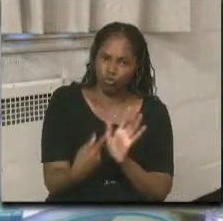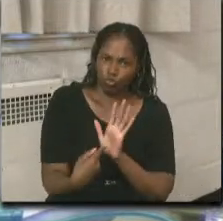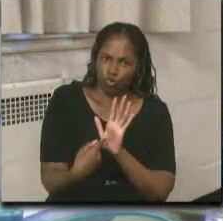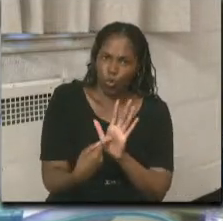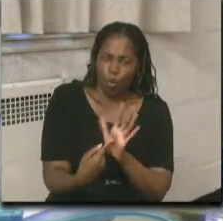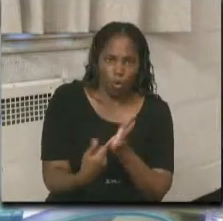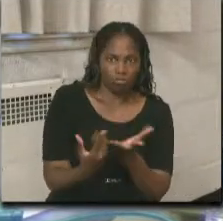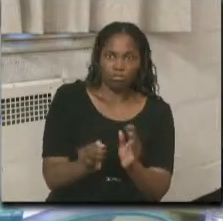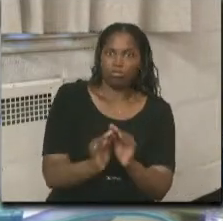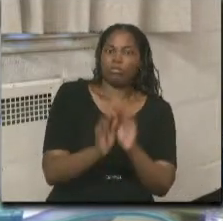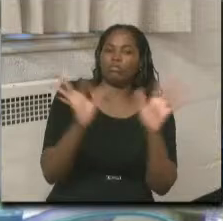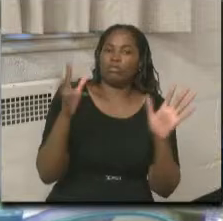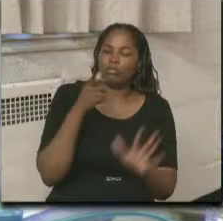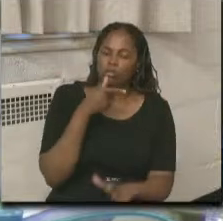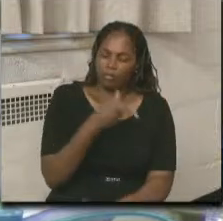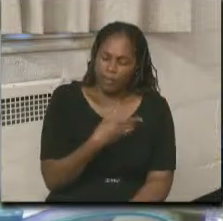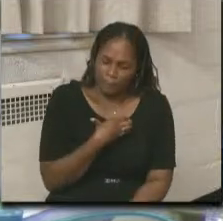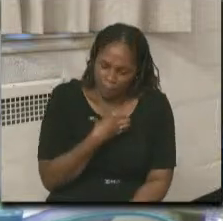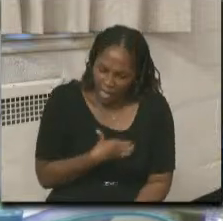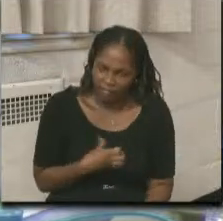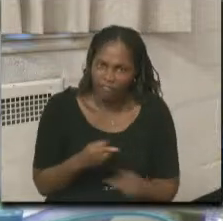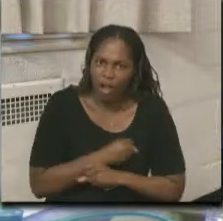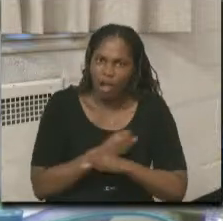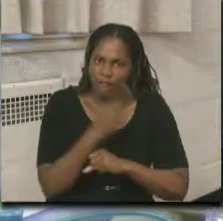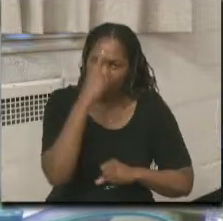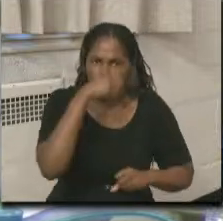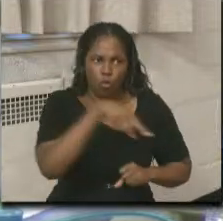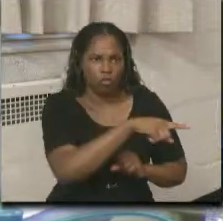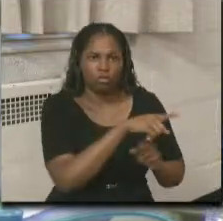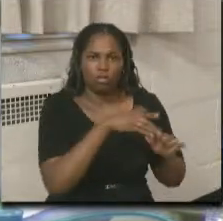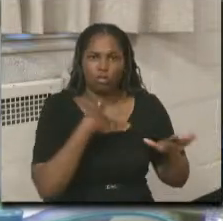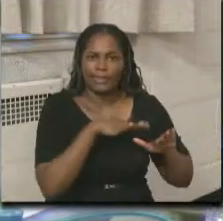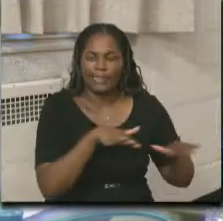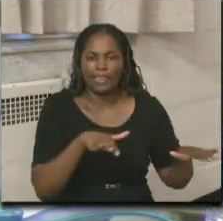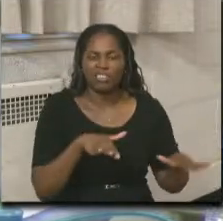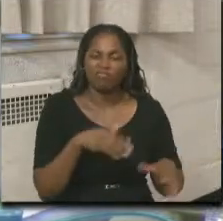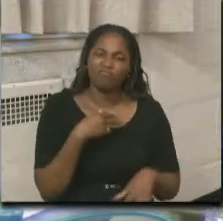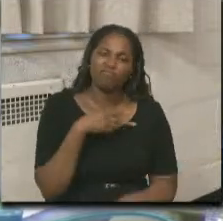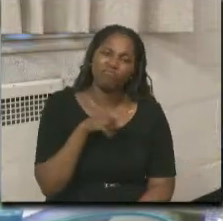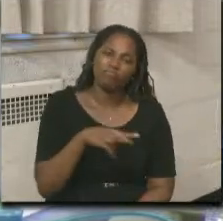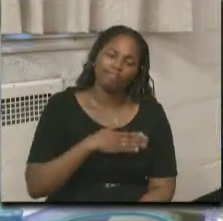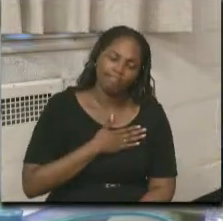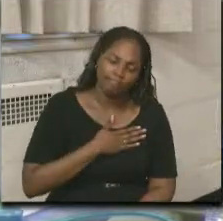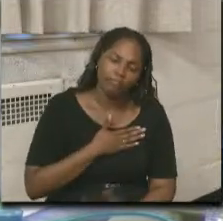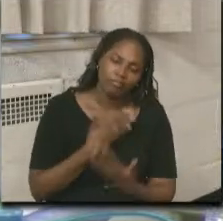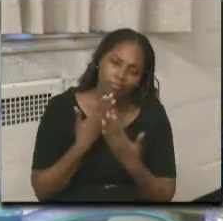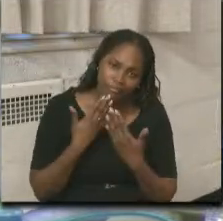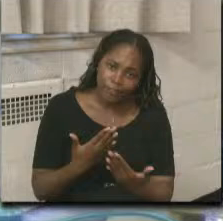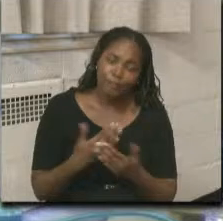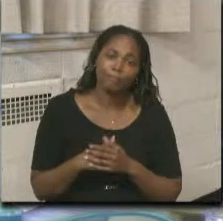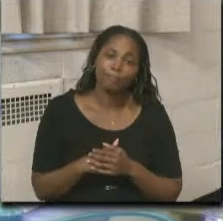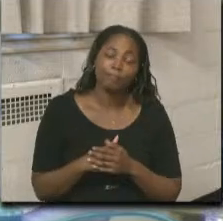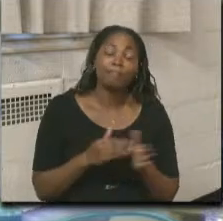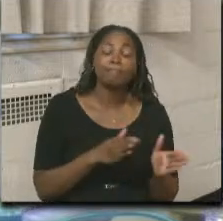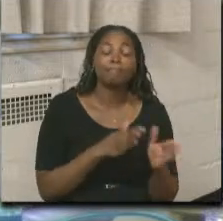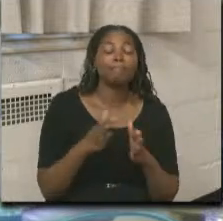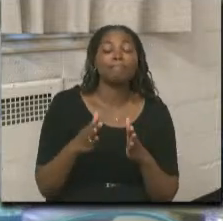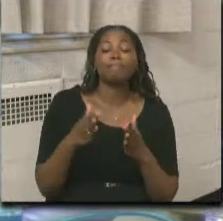your passion for fighting for our kids, man. I'm just so thankful for you. And finally,